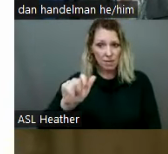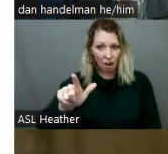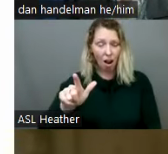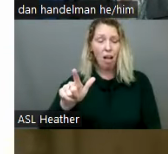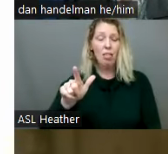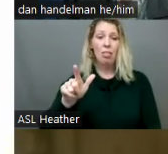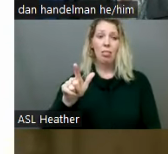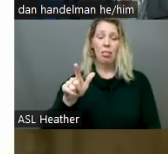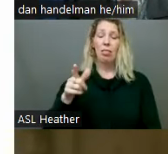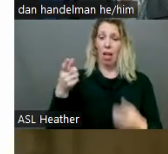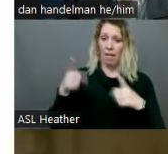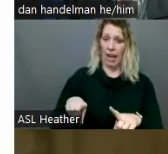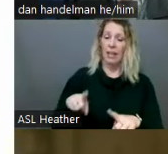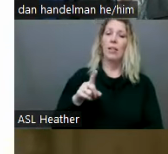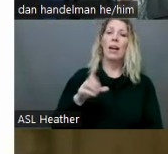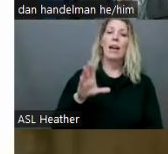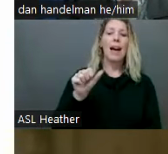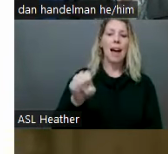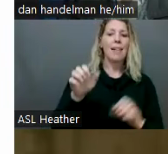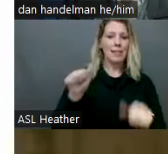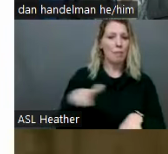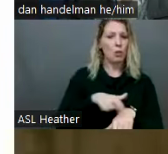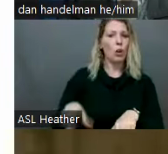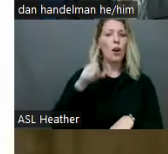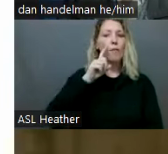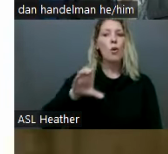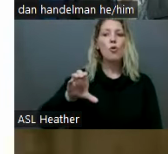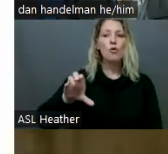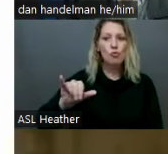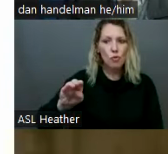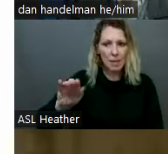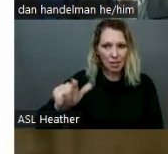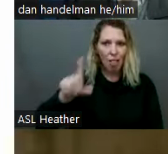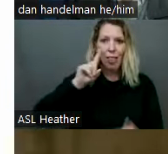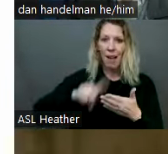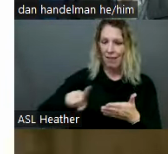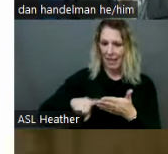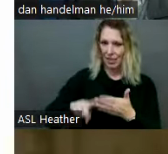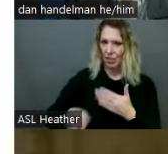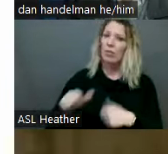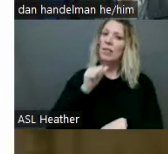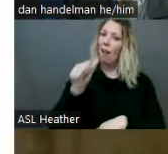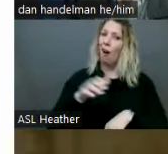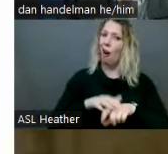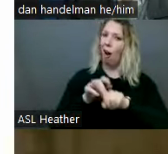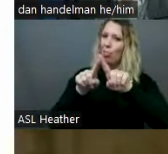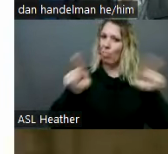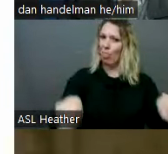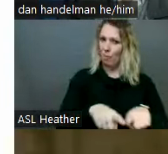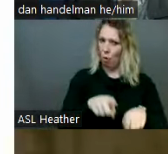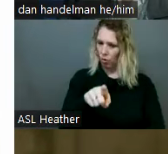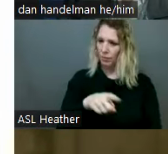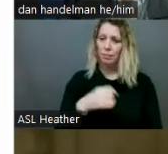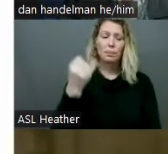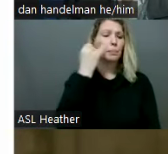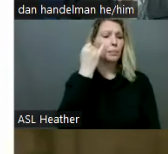will also be referred for criminal investigation, which is not in the purview of the board. If for